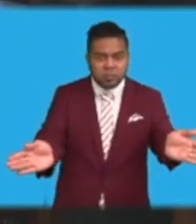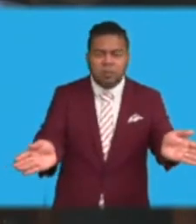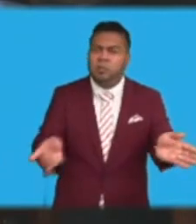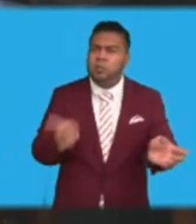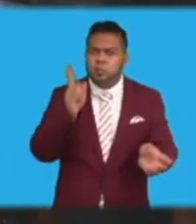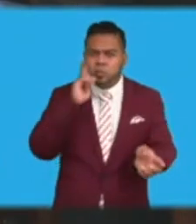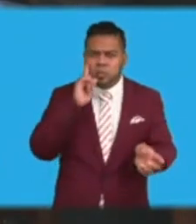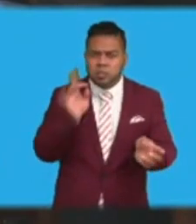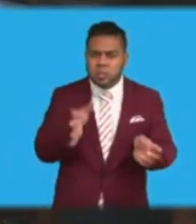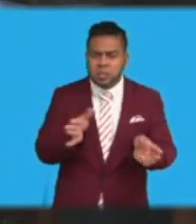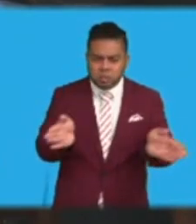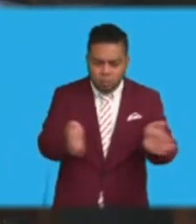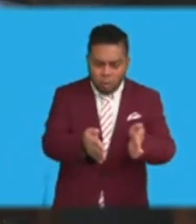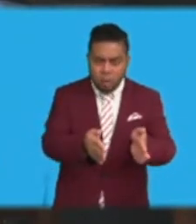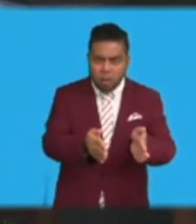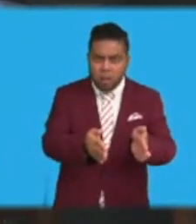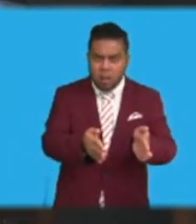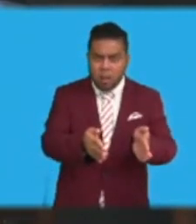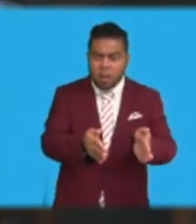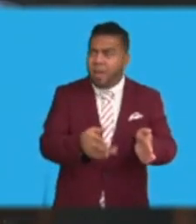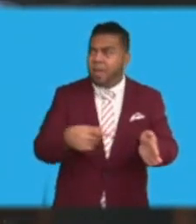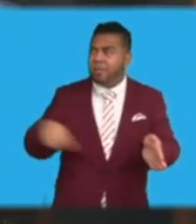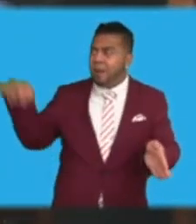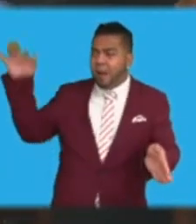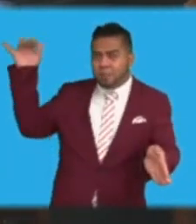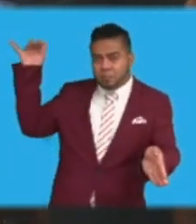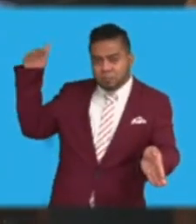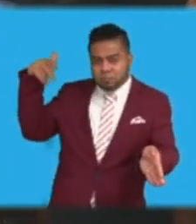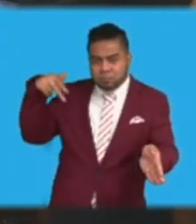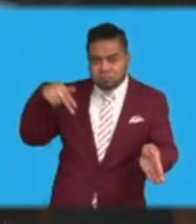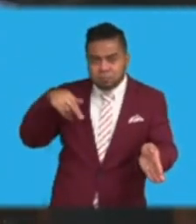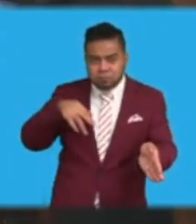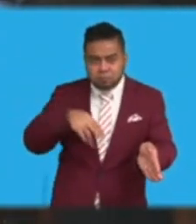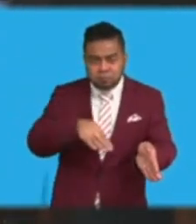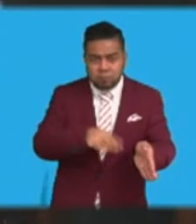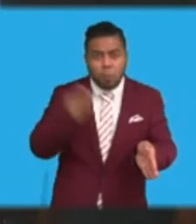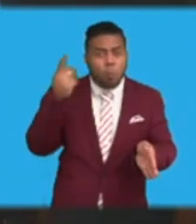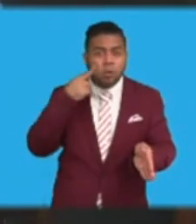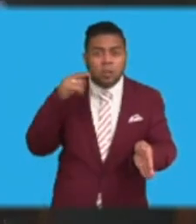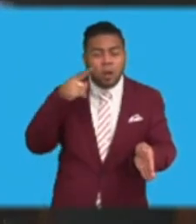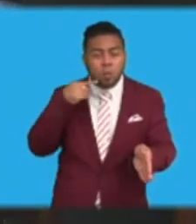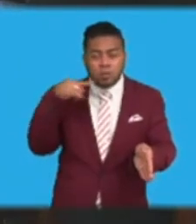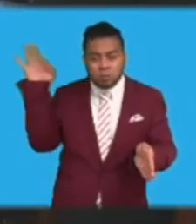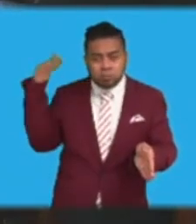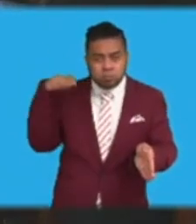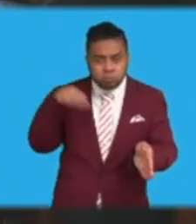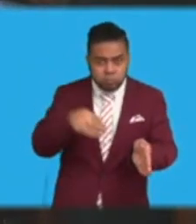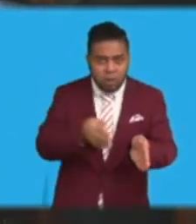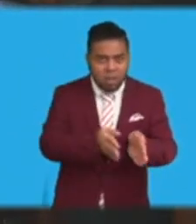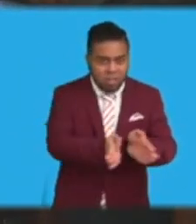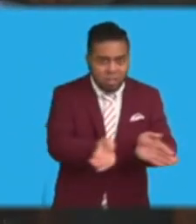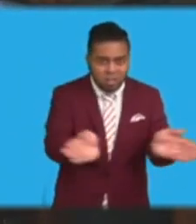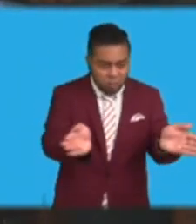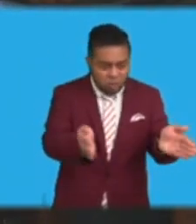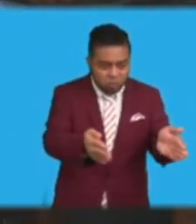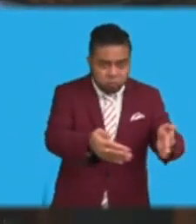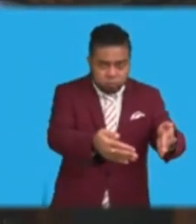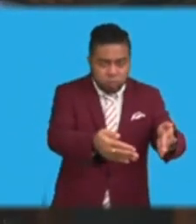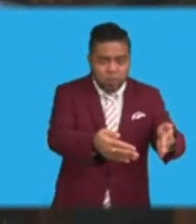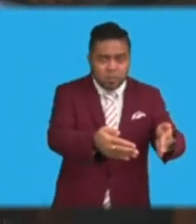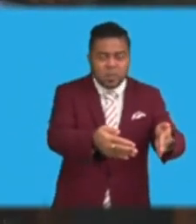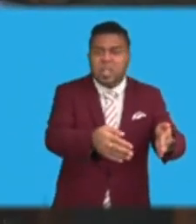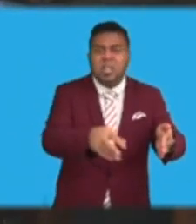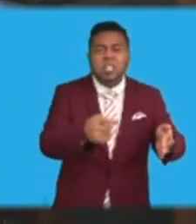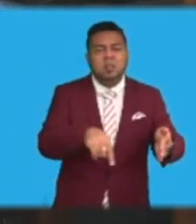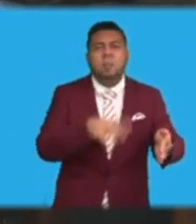then the floodplains closer to the river mouth will get flooded, Madam Speaker, because the wider river upstream gets narrower at the river